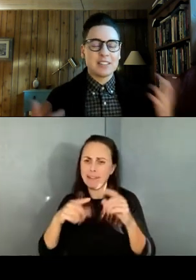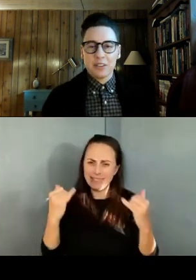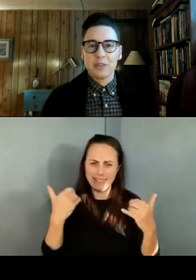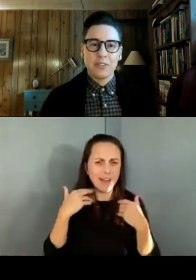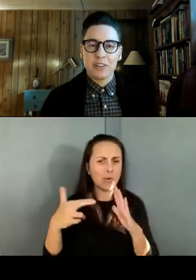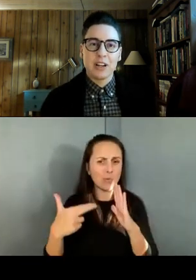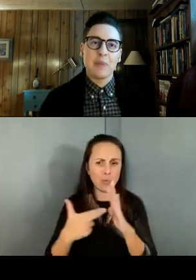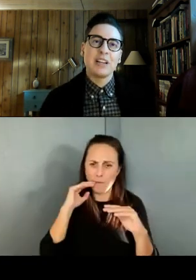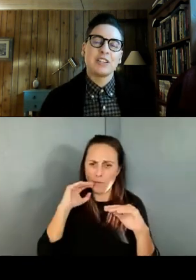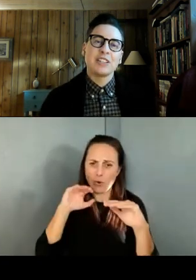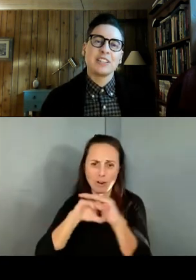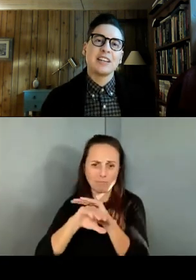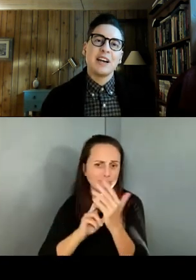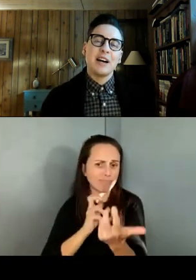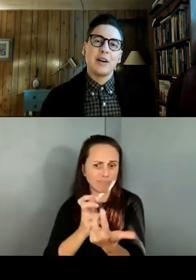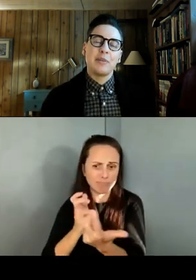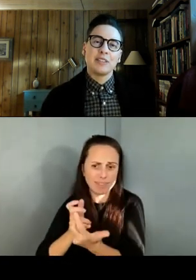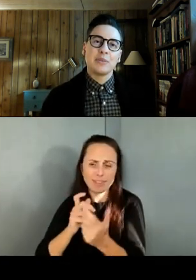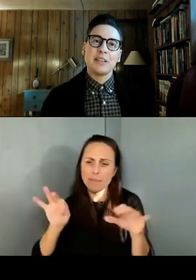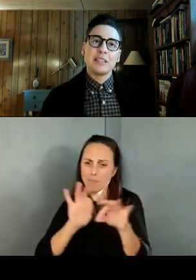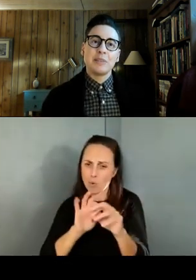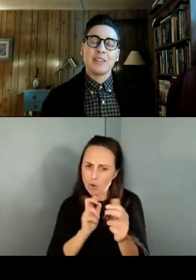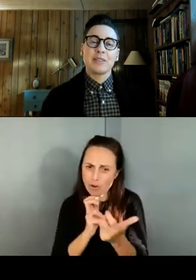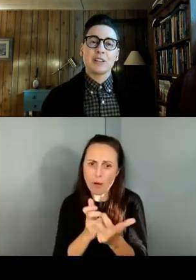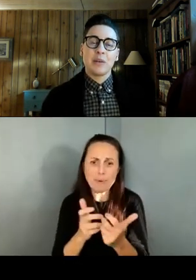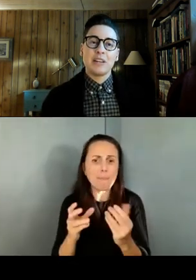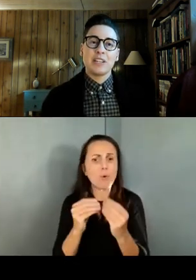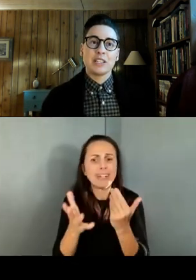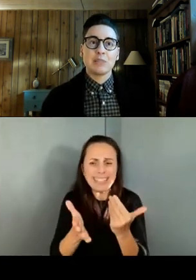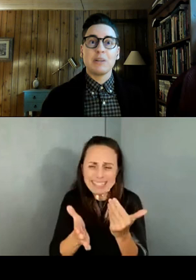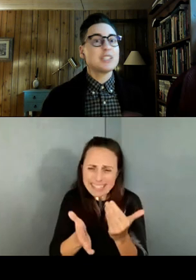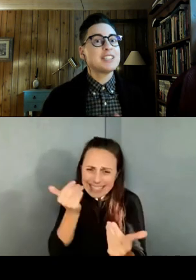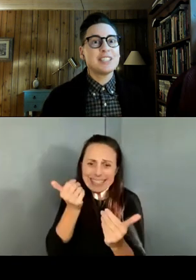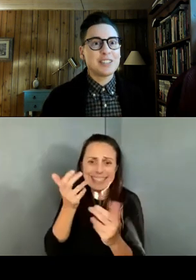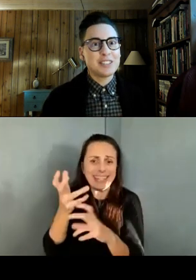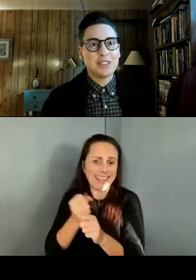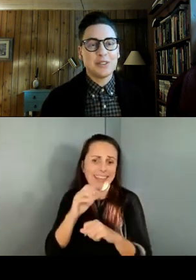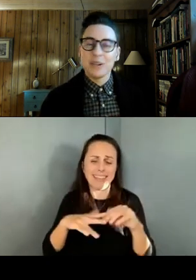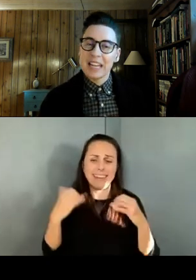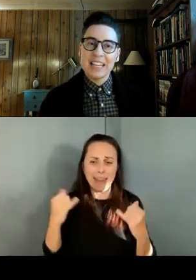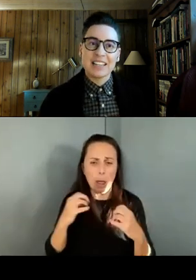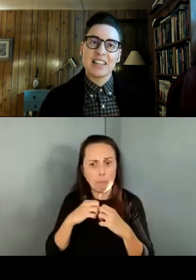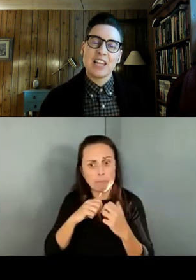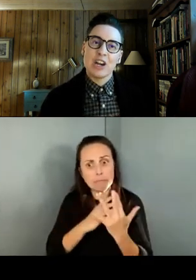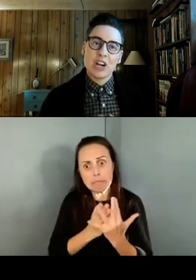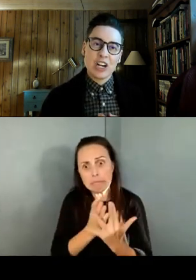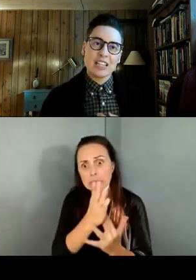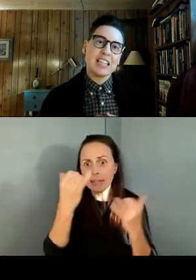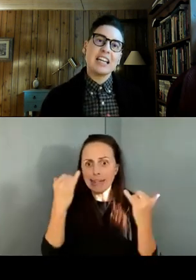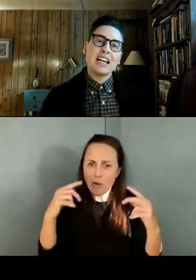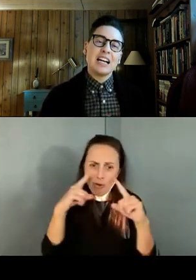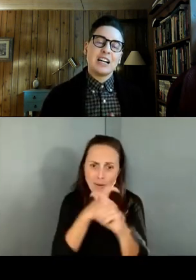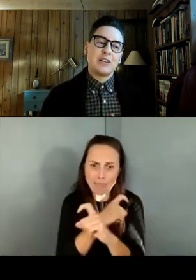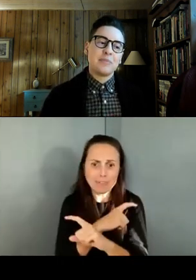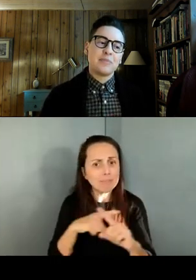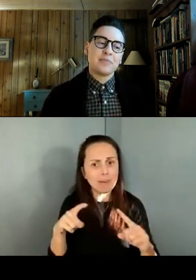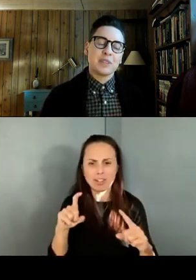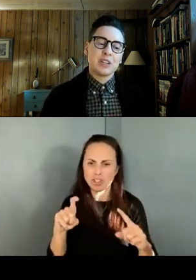is still a role for accommodations. And so we need to make those accommodations much easier to get than they are currently.